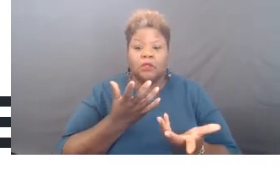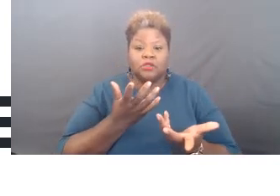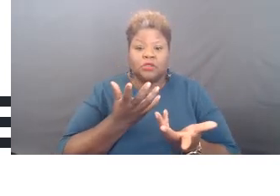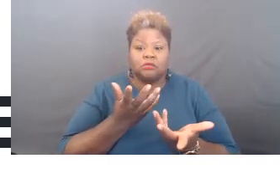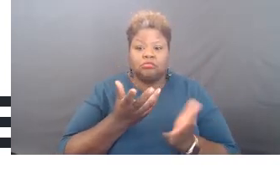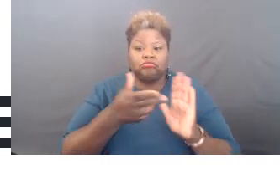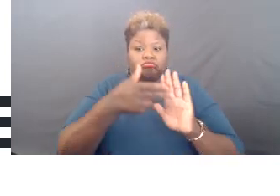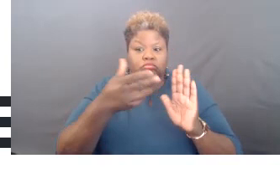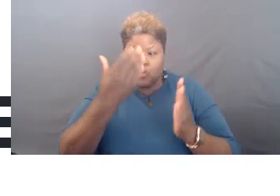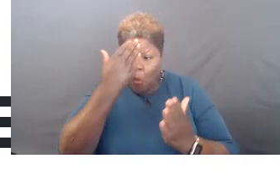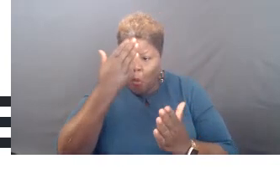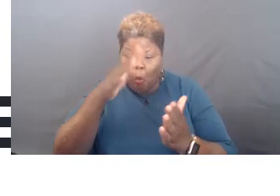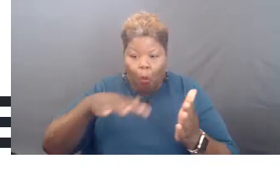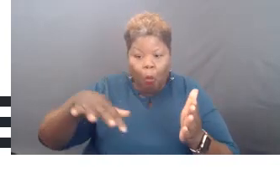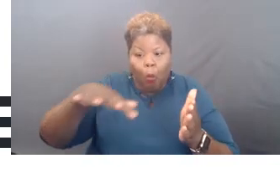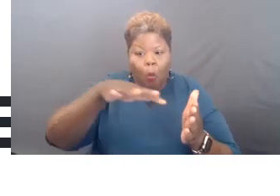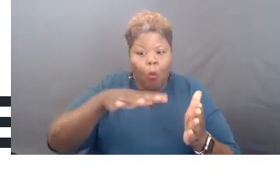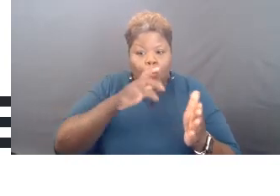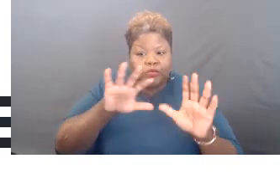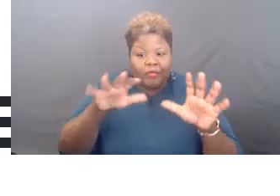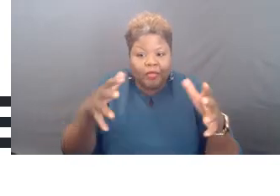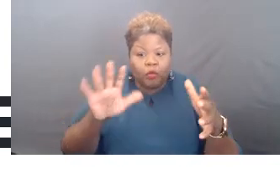that. Next slide, please.